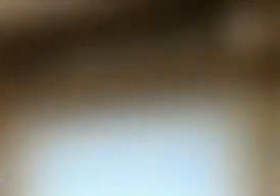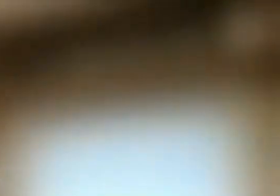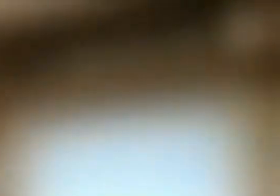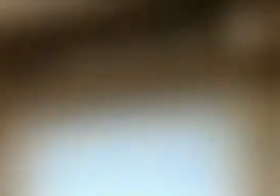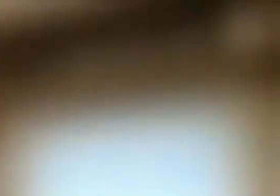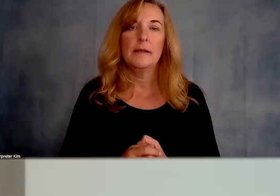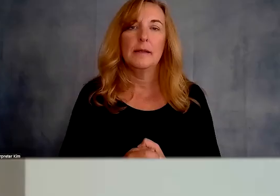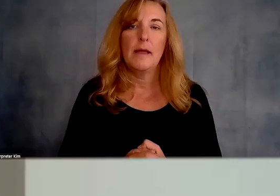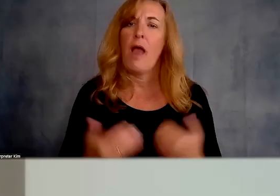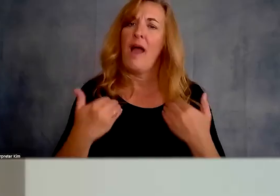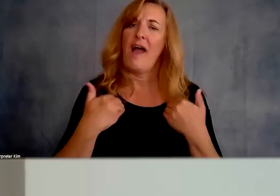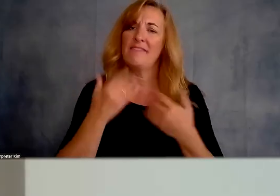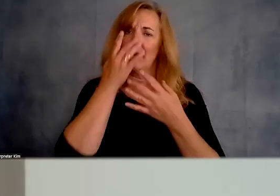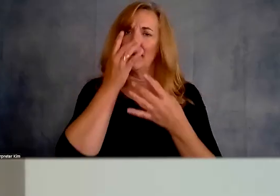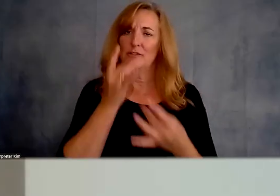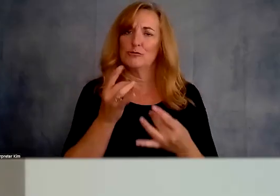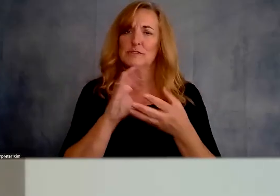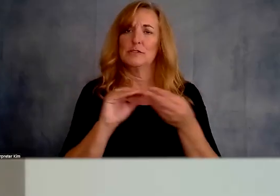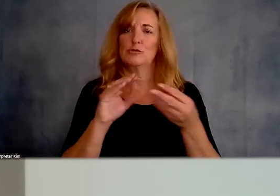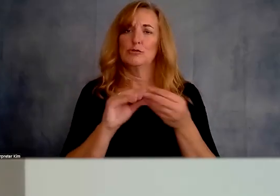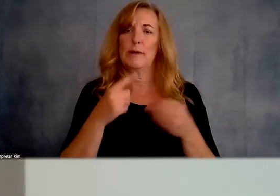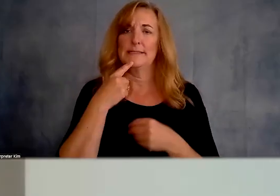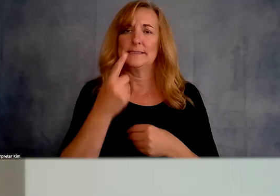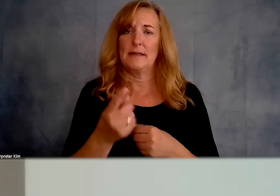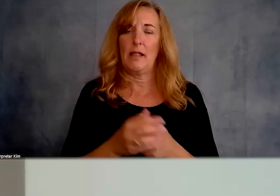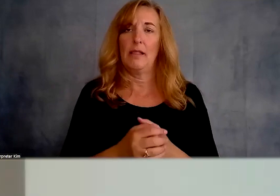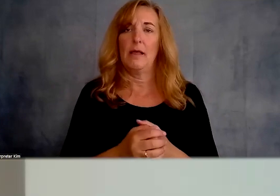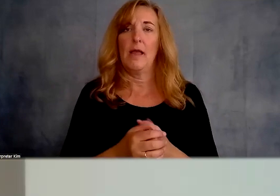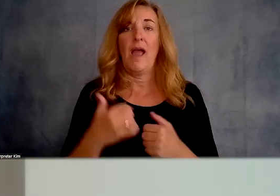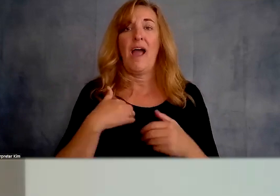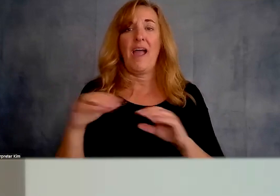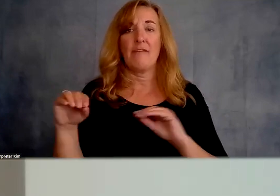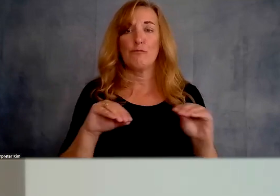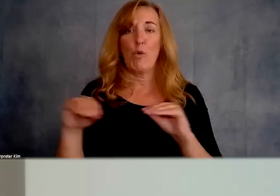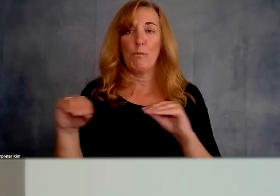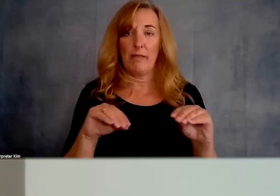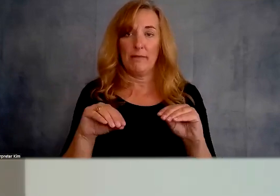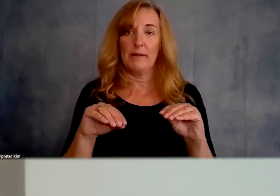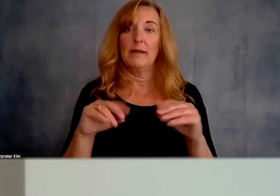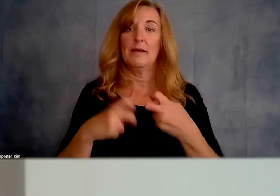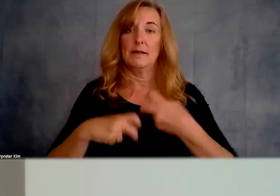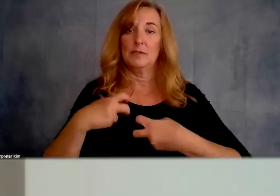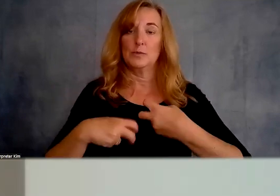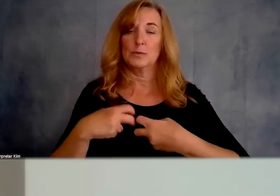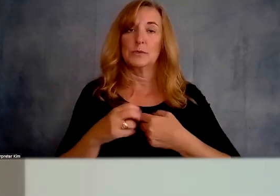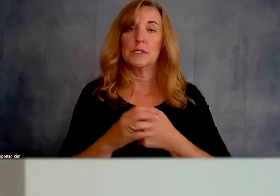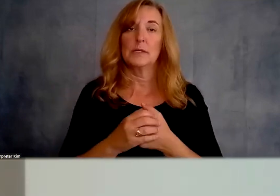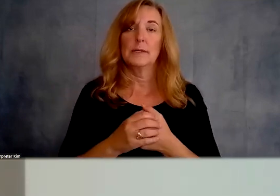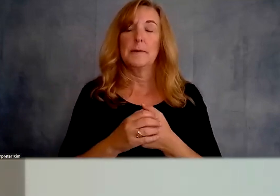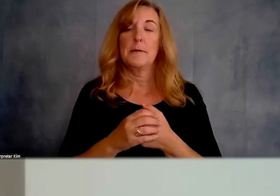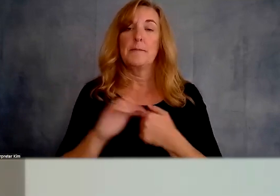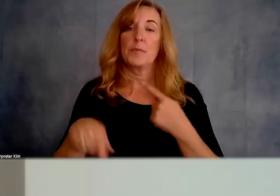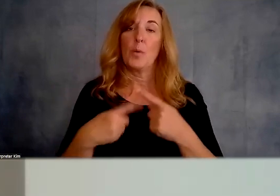an interesting story to tell. I have mobility issues, and when I do